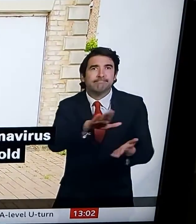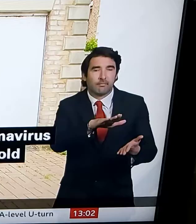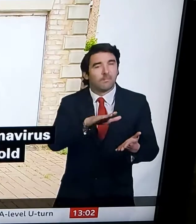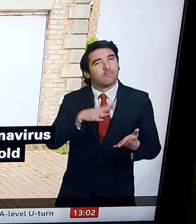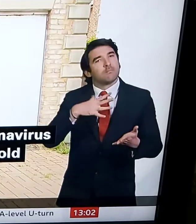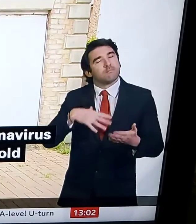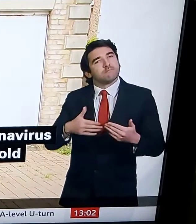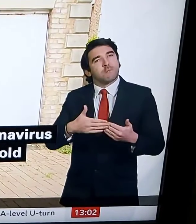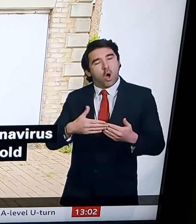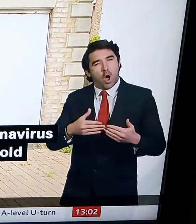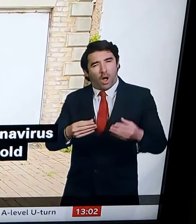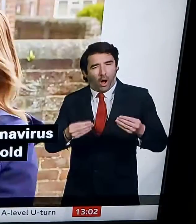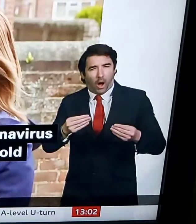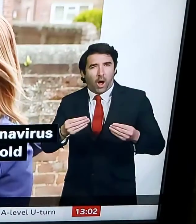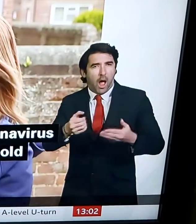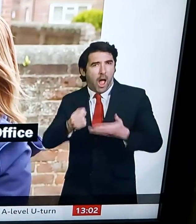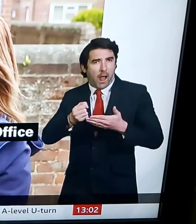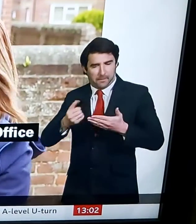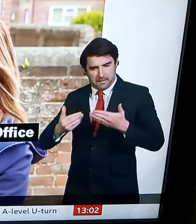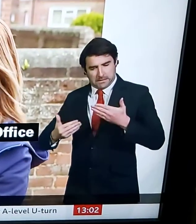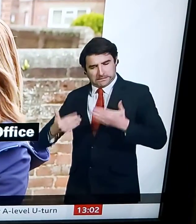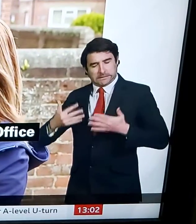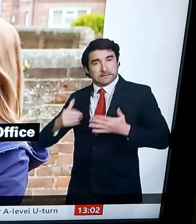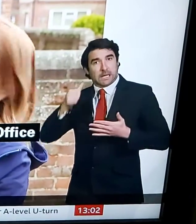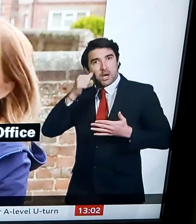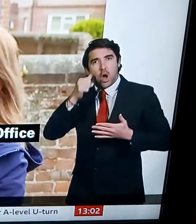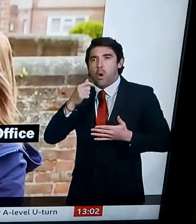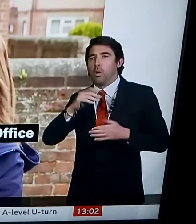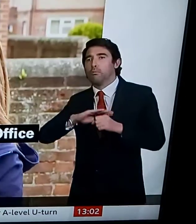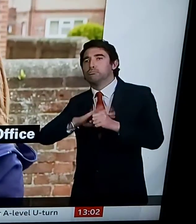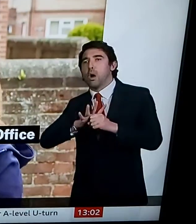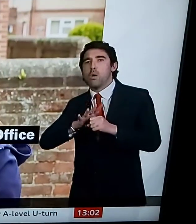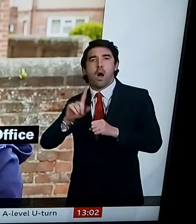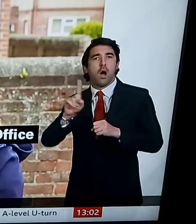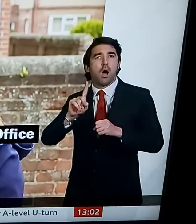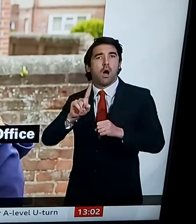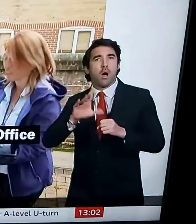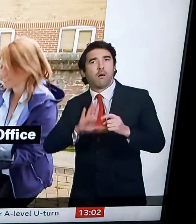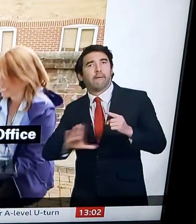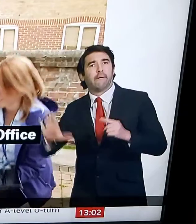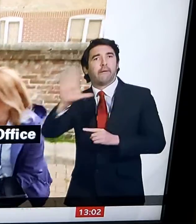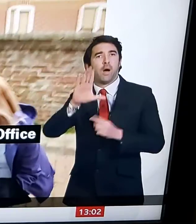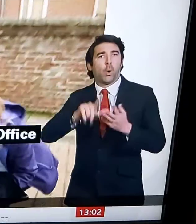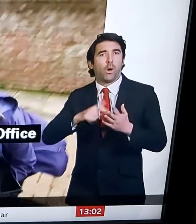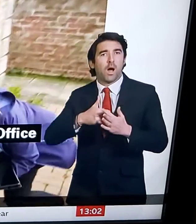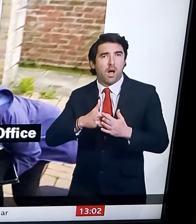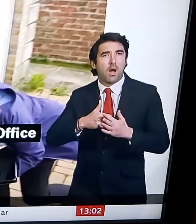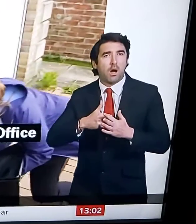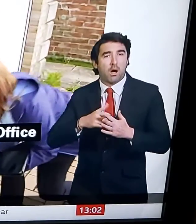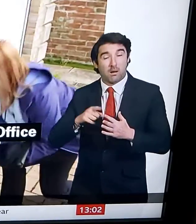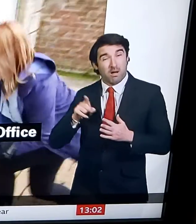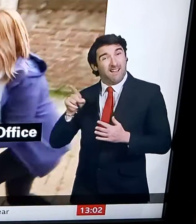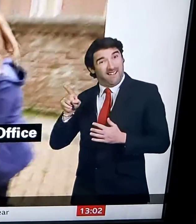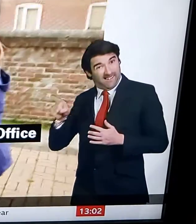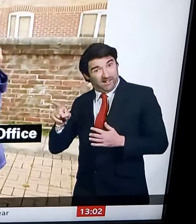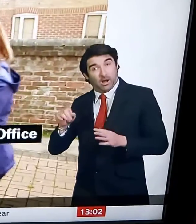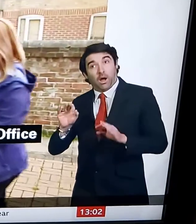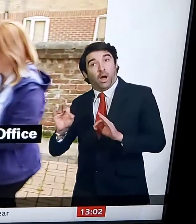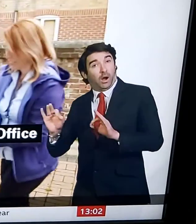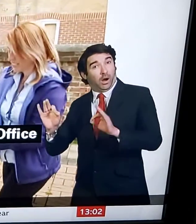survey run by the Office for National Statistics. In the bag and then in the outer bag. The survey described by the